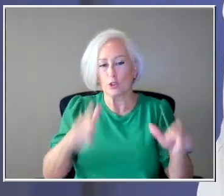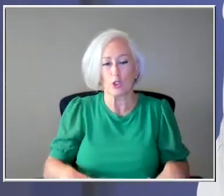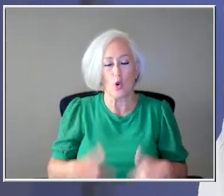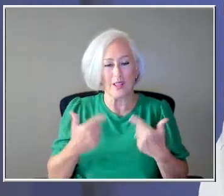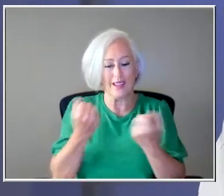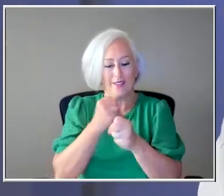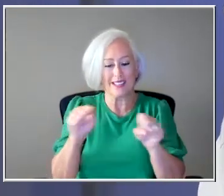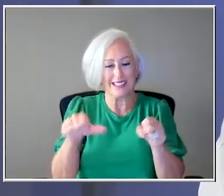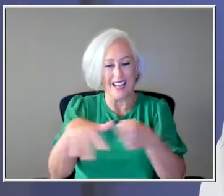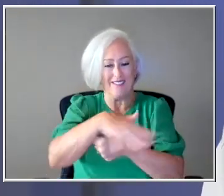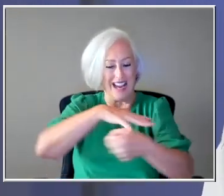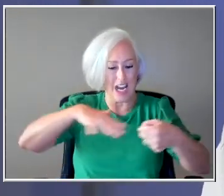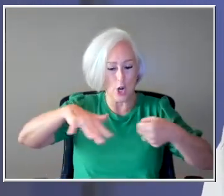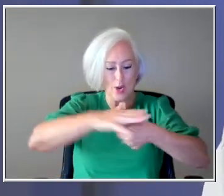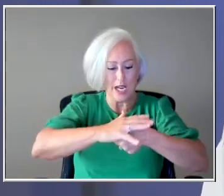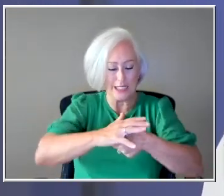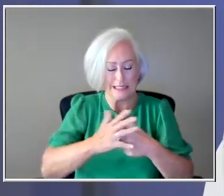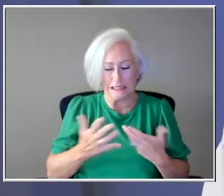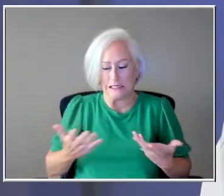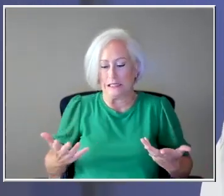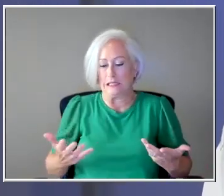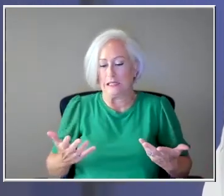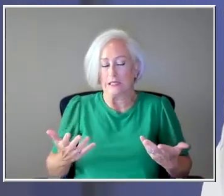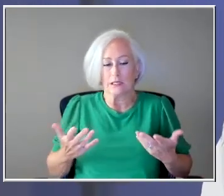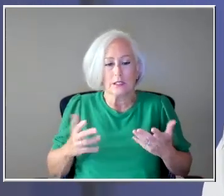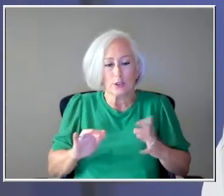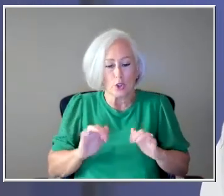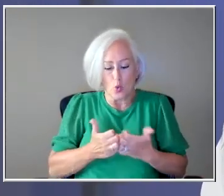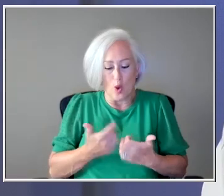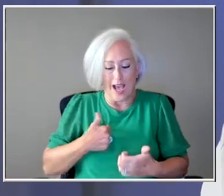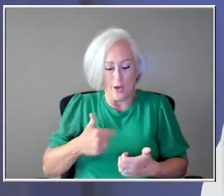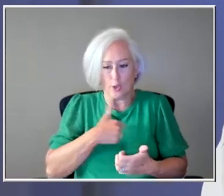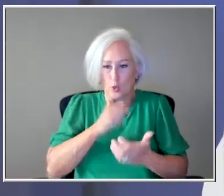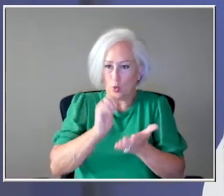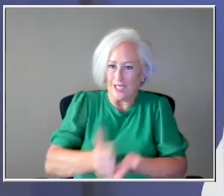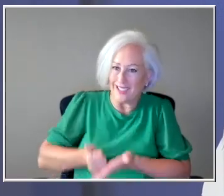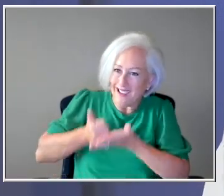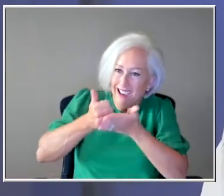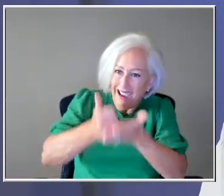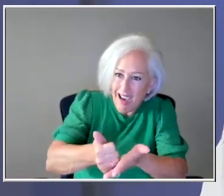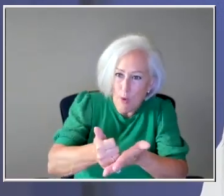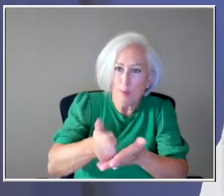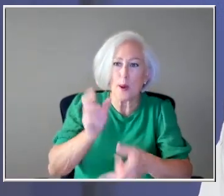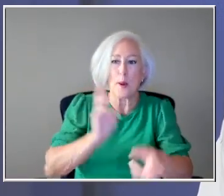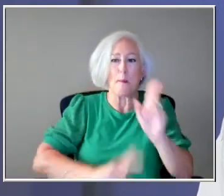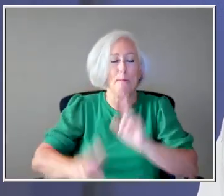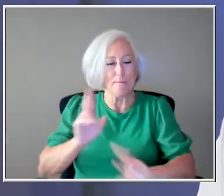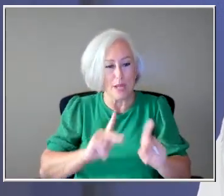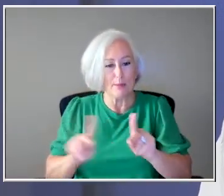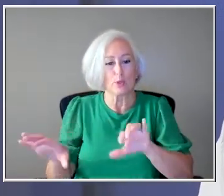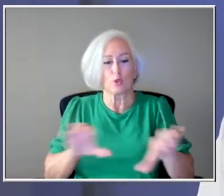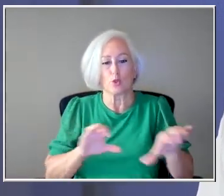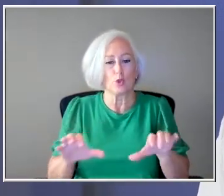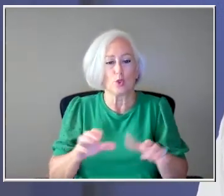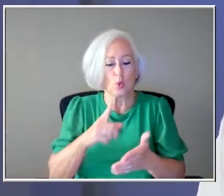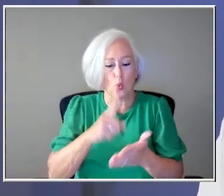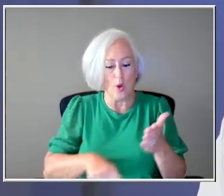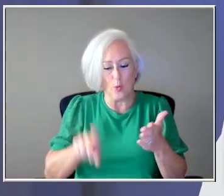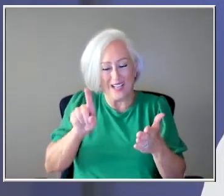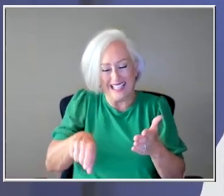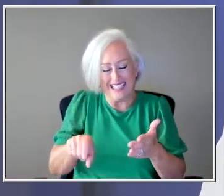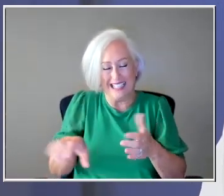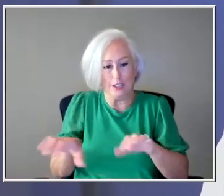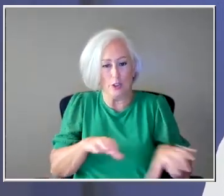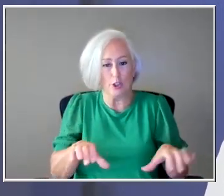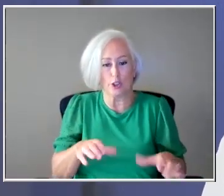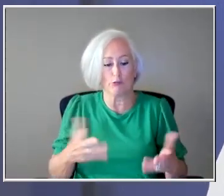as a society assist and enable people to do what we advise them to do? It's unrealistic